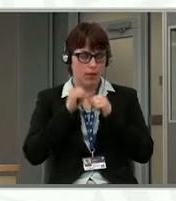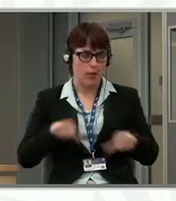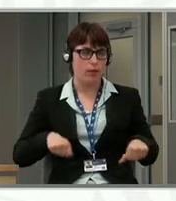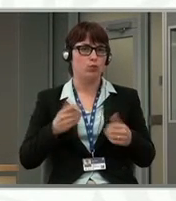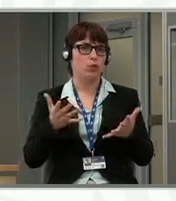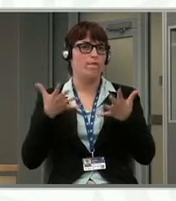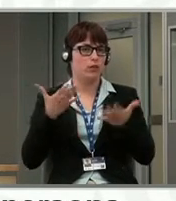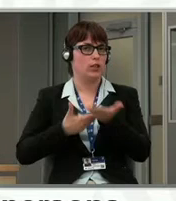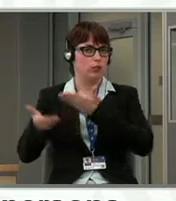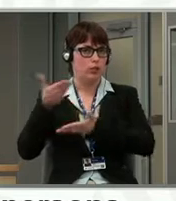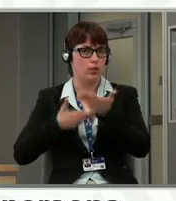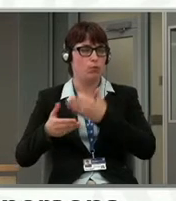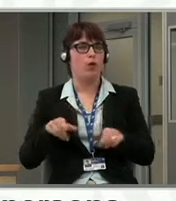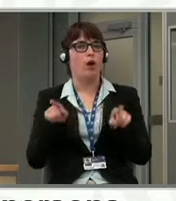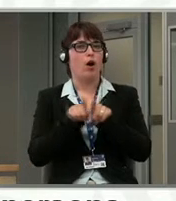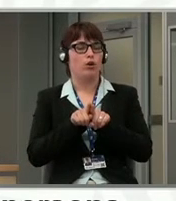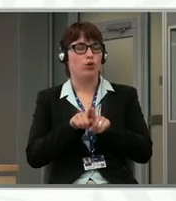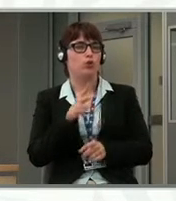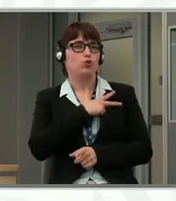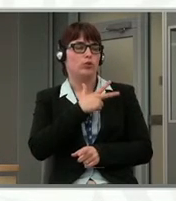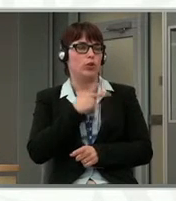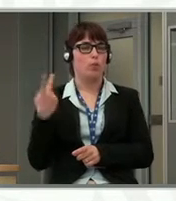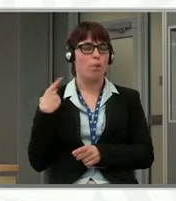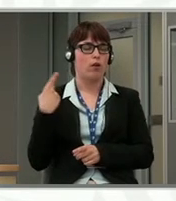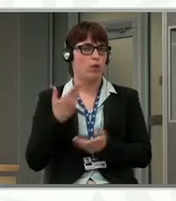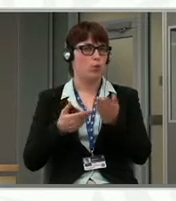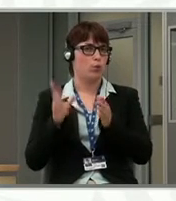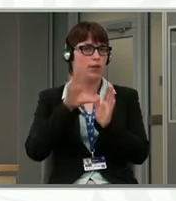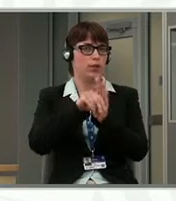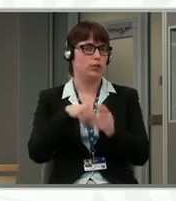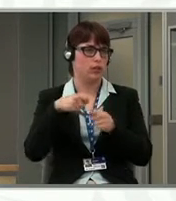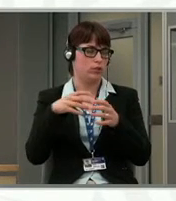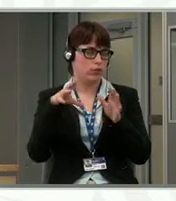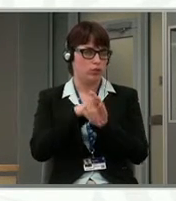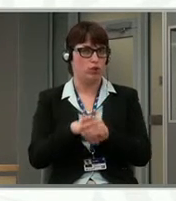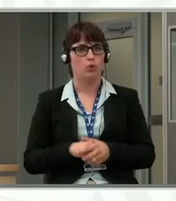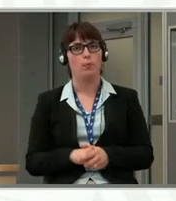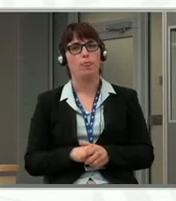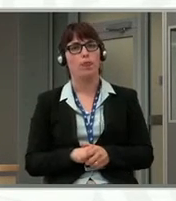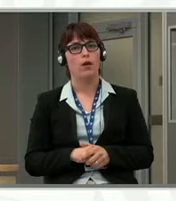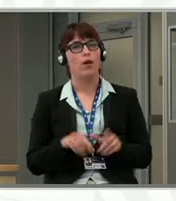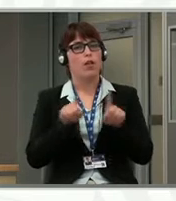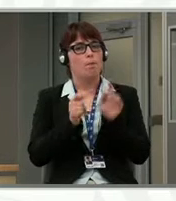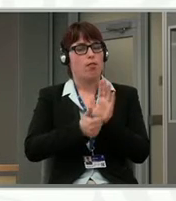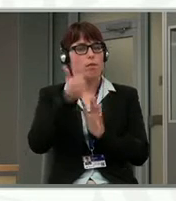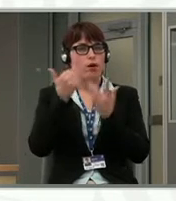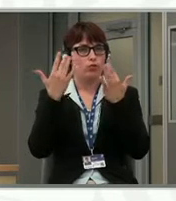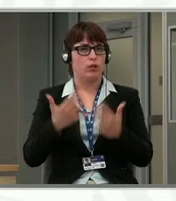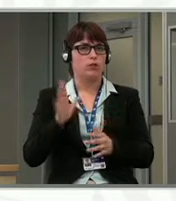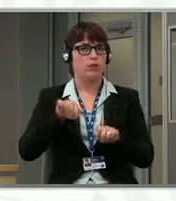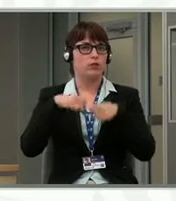persons with disabilities. Here I'm speaking about effective cooperation between various state authorities and social